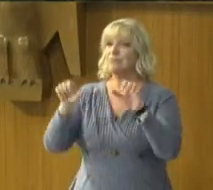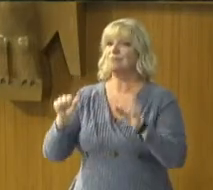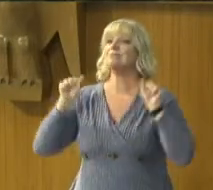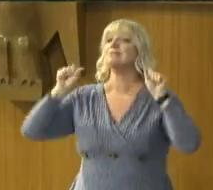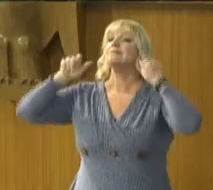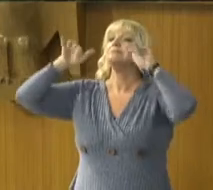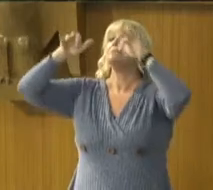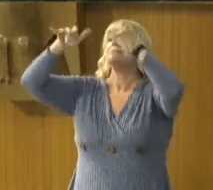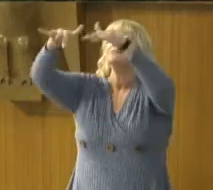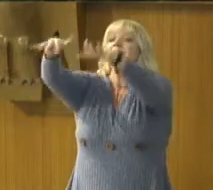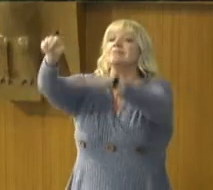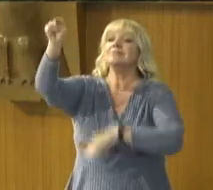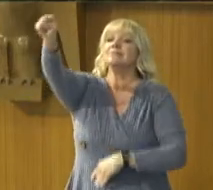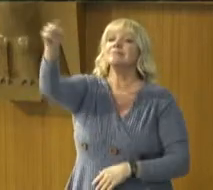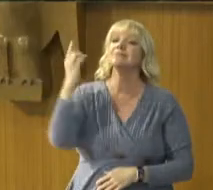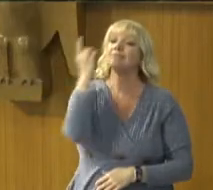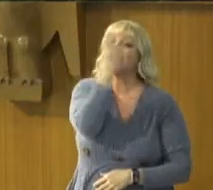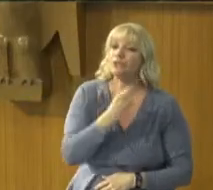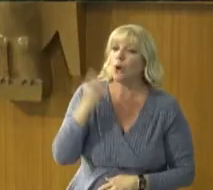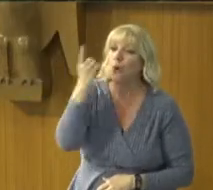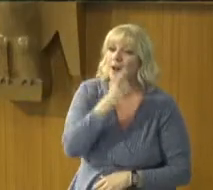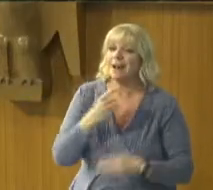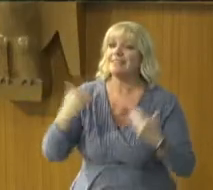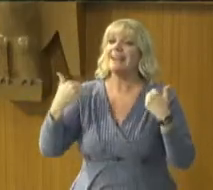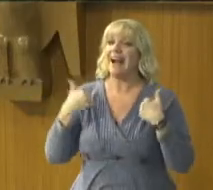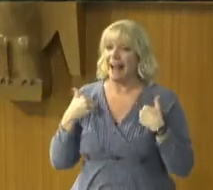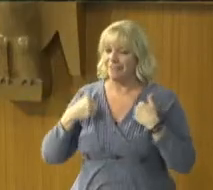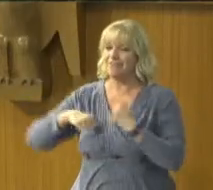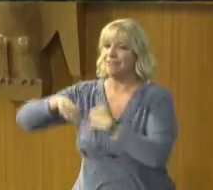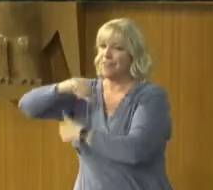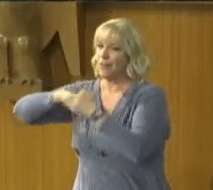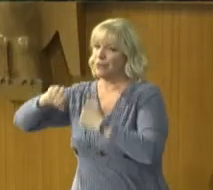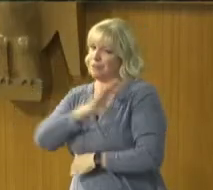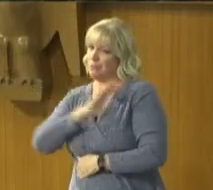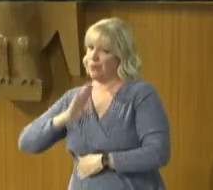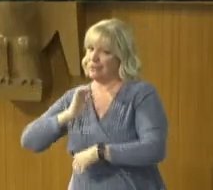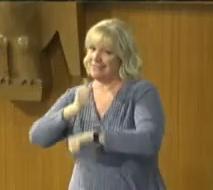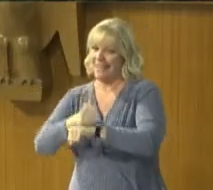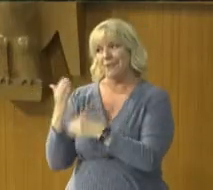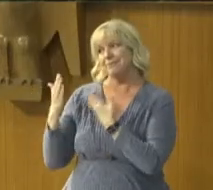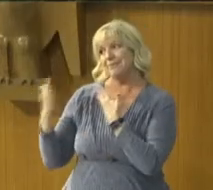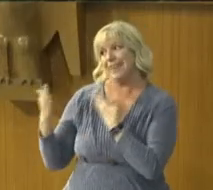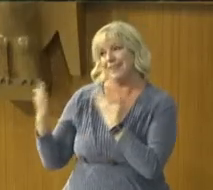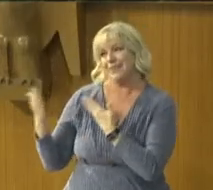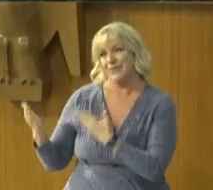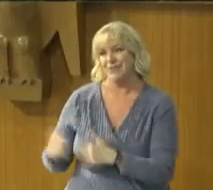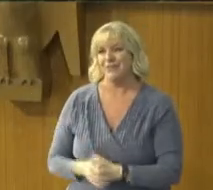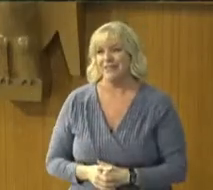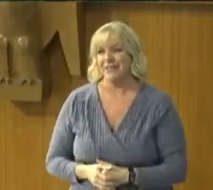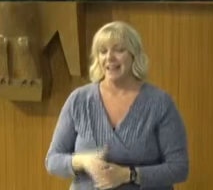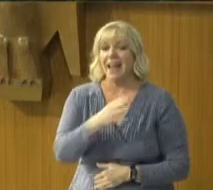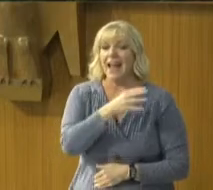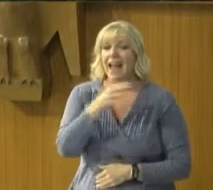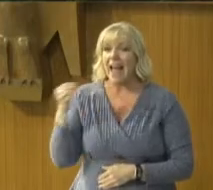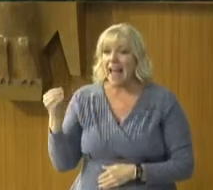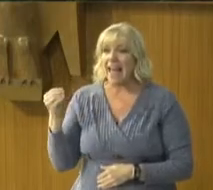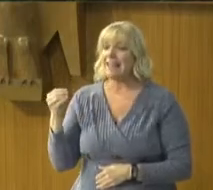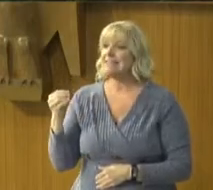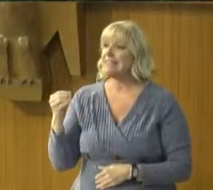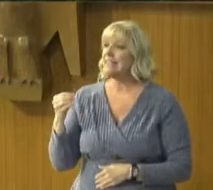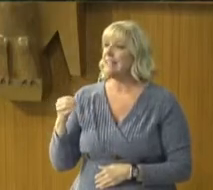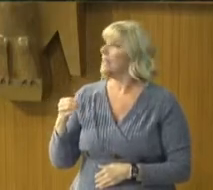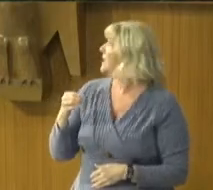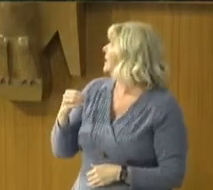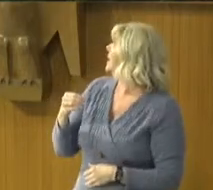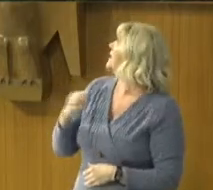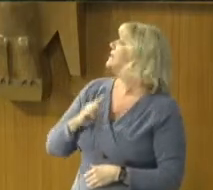narthex. There are donuts for you set up by our fellowship board. Thank you to our fellowship board. And then if you go down the path